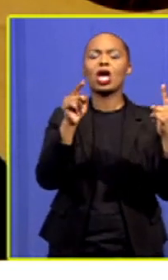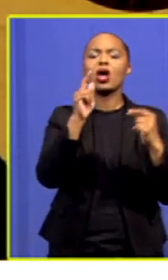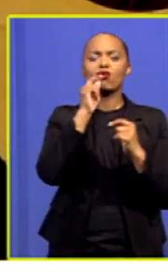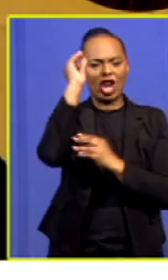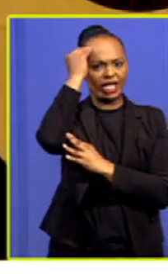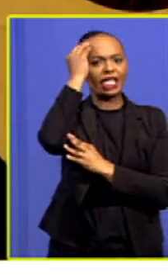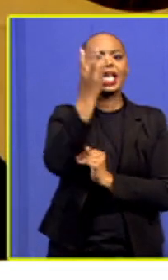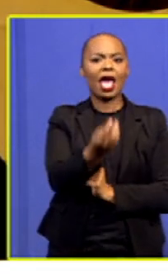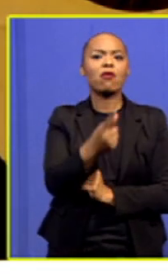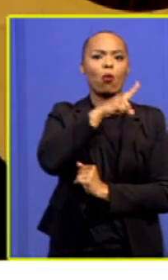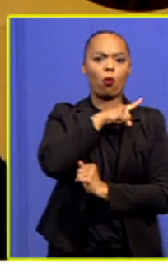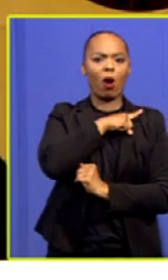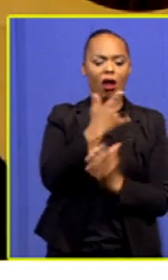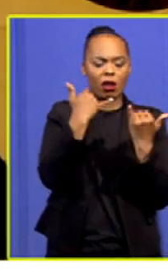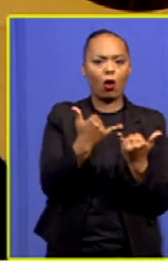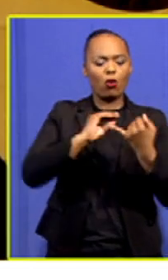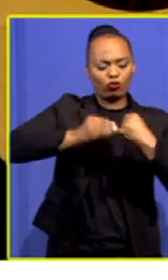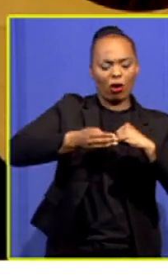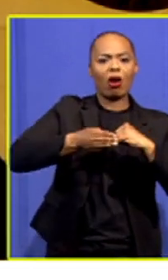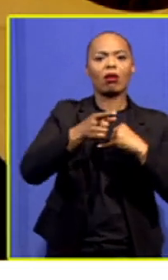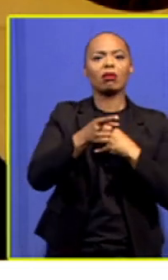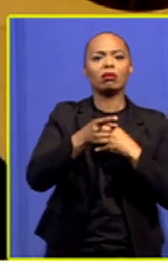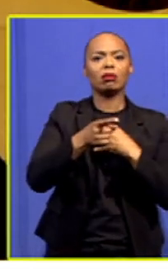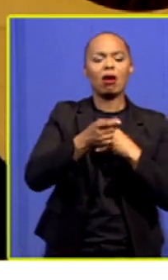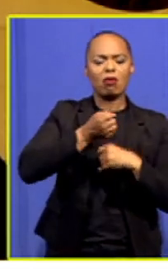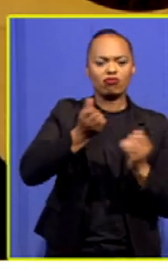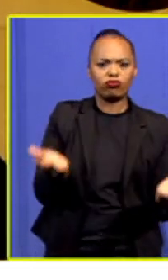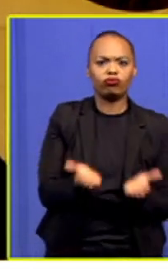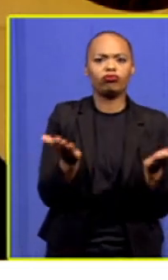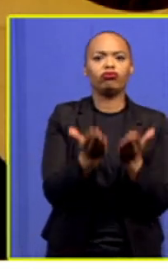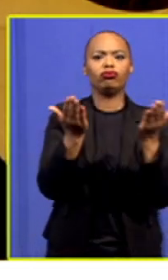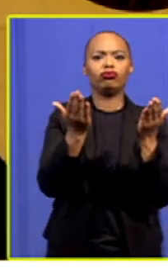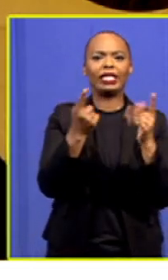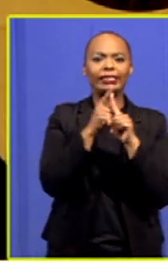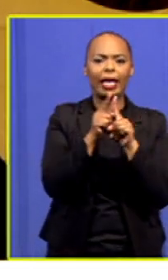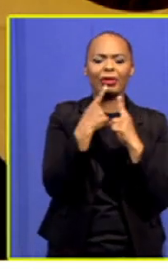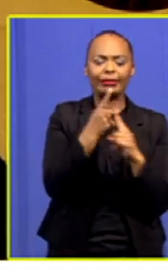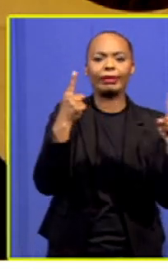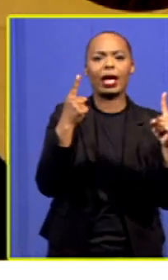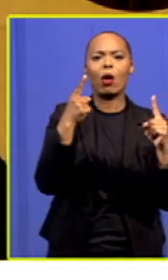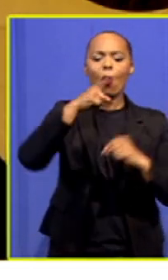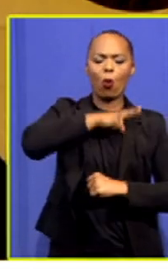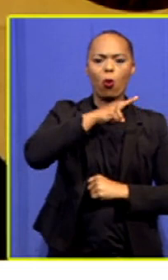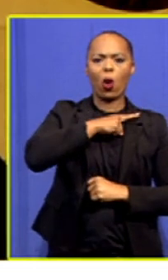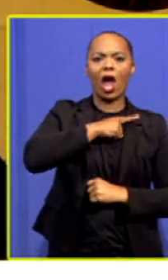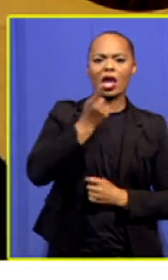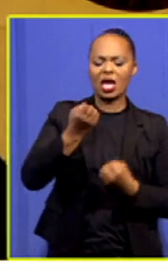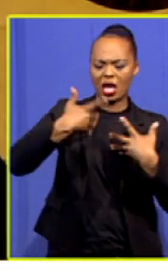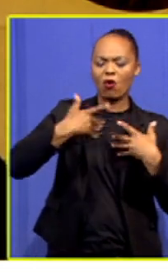they continue to try and, offer people or tell them the reason why they should give them a chance